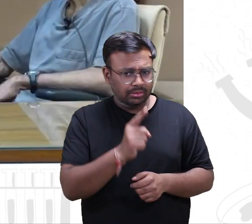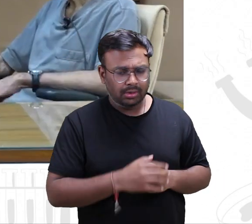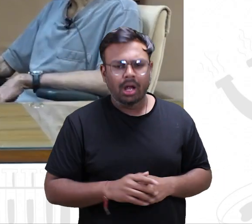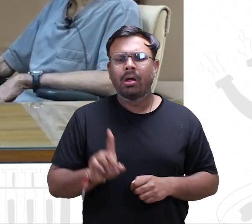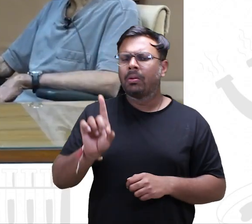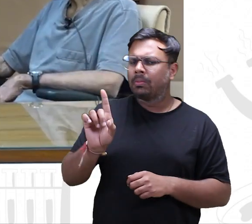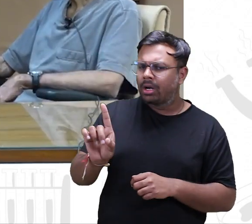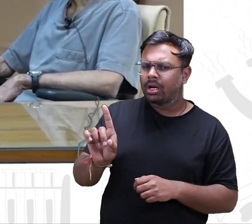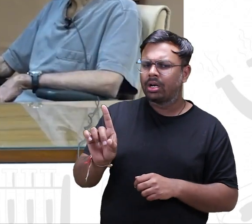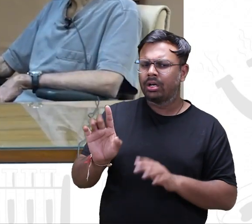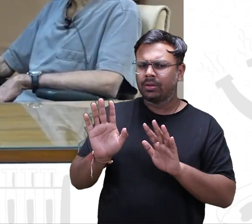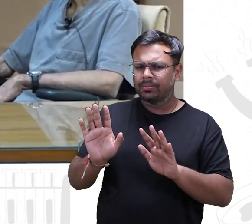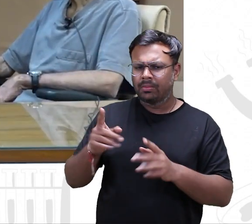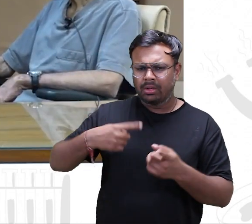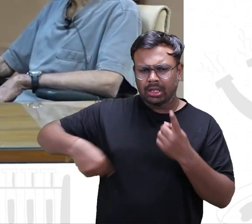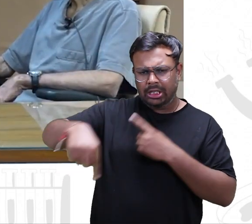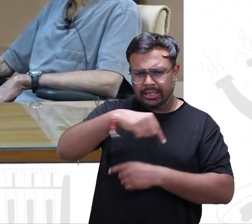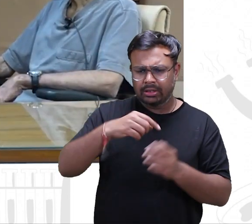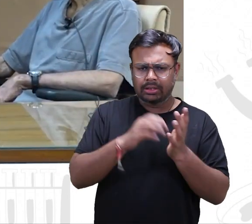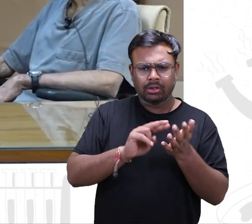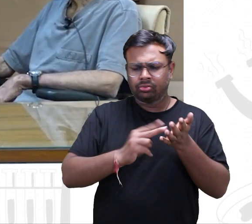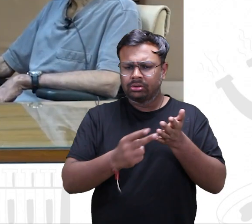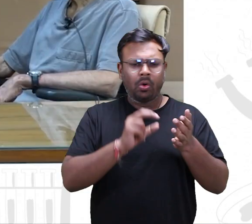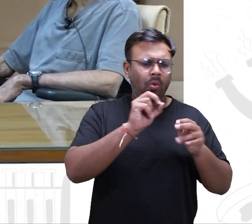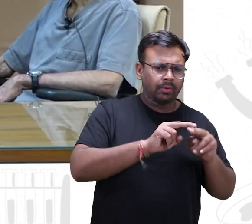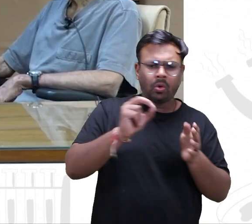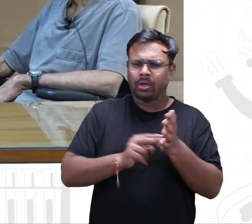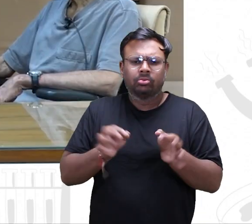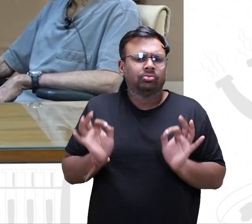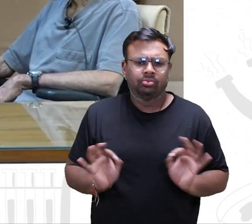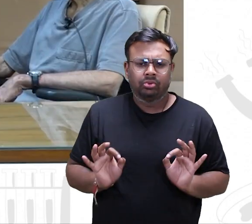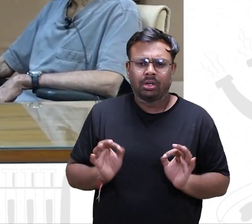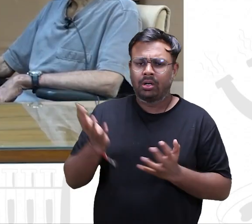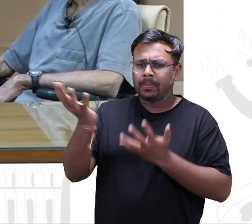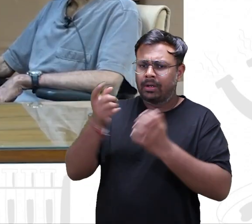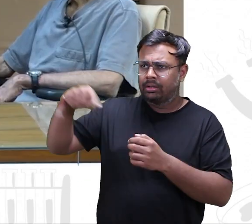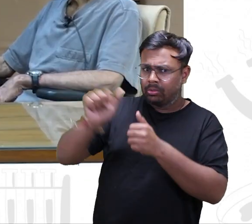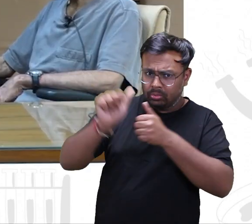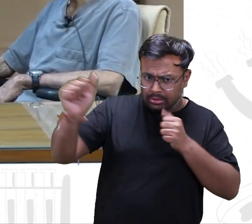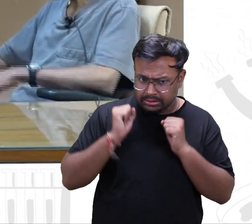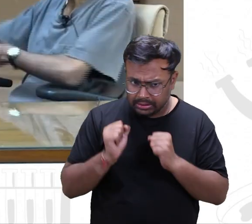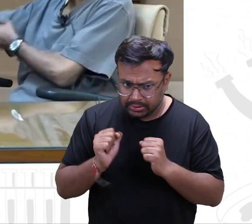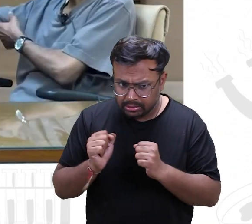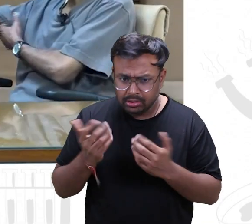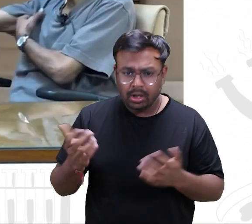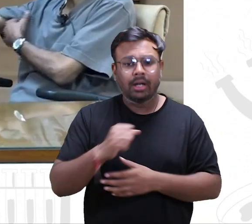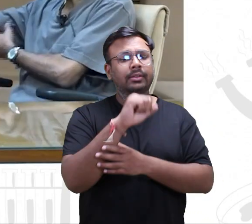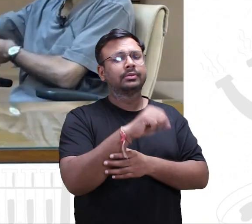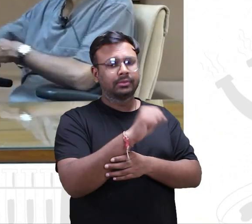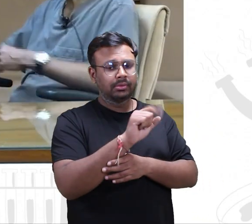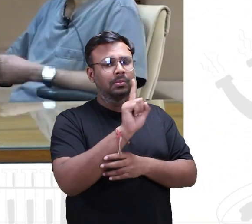Right, but we still don't have apomictic rice out there in market, or it's far away from